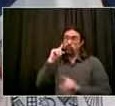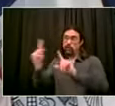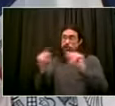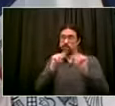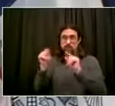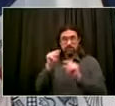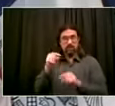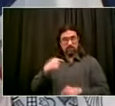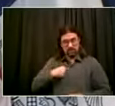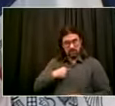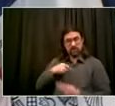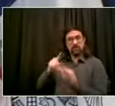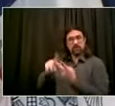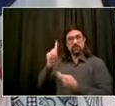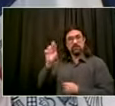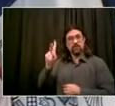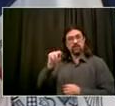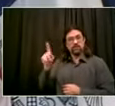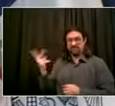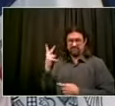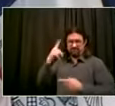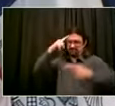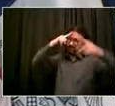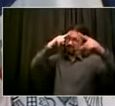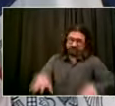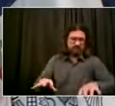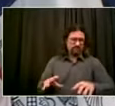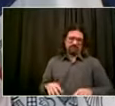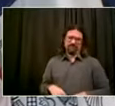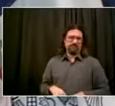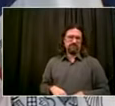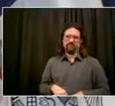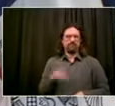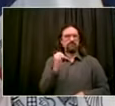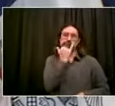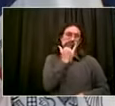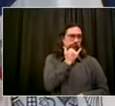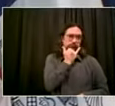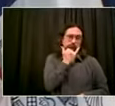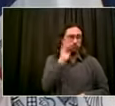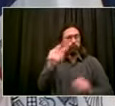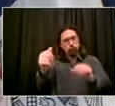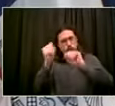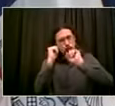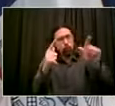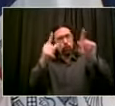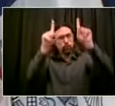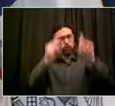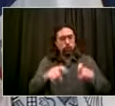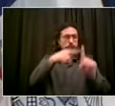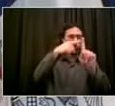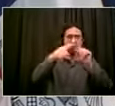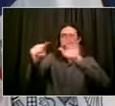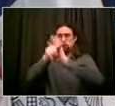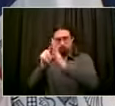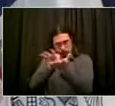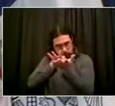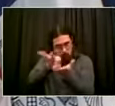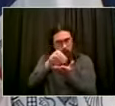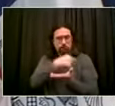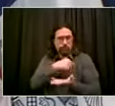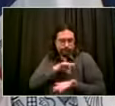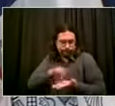Well, to be honest, I don't want to waste my I don't want to waste my second question on a follow-up, but I was